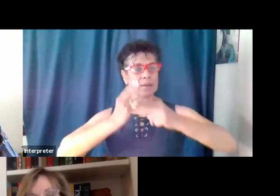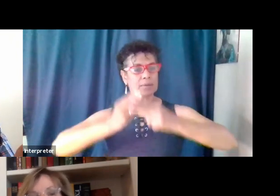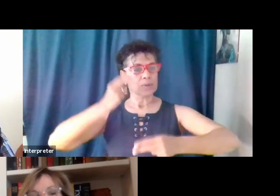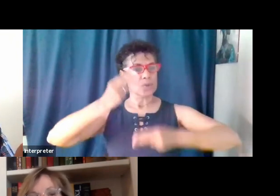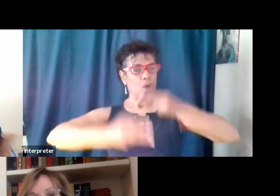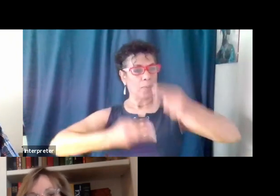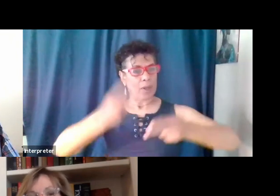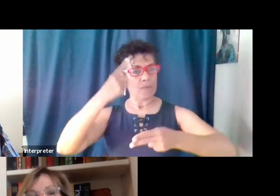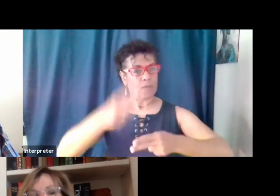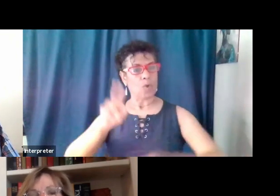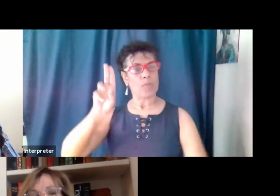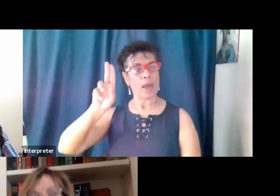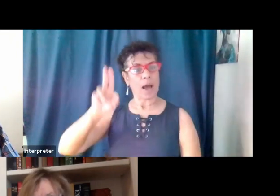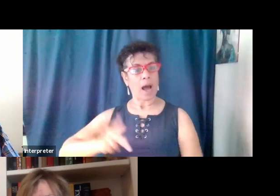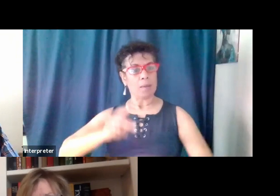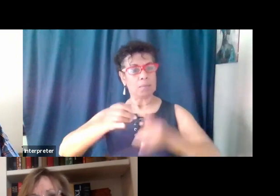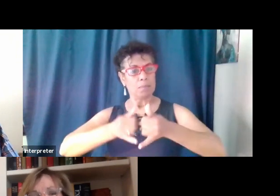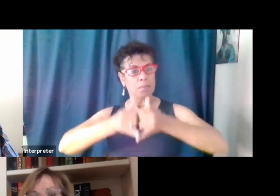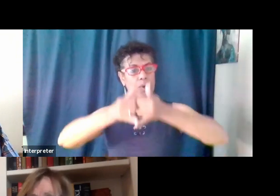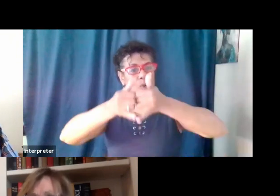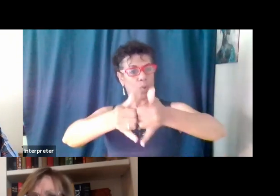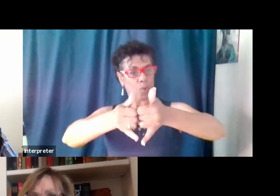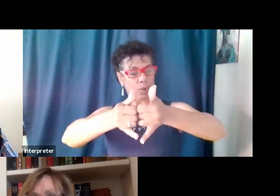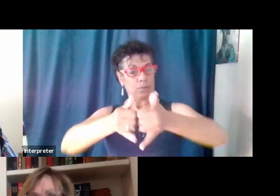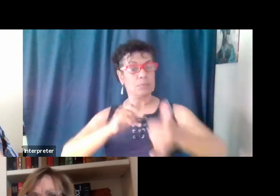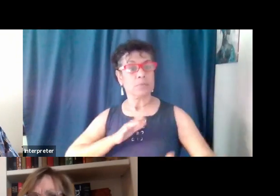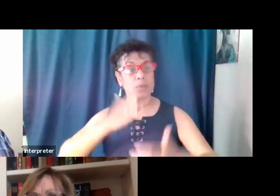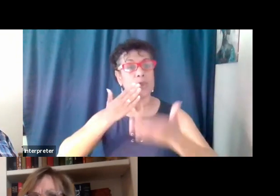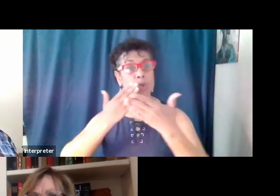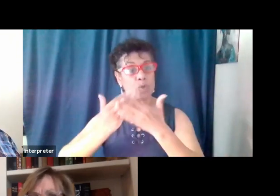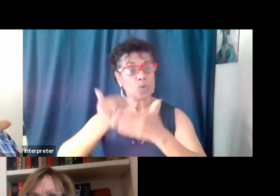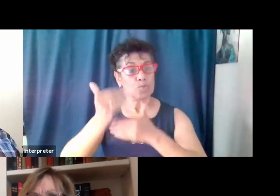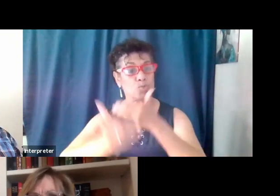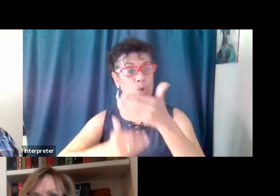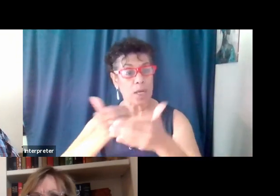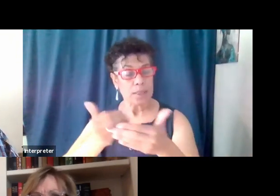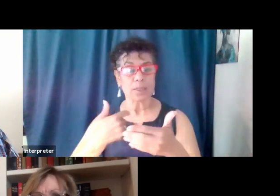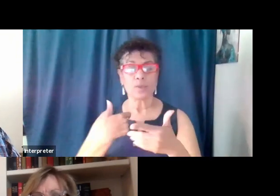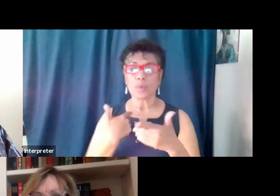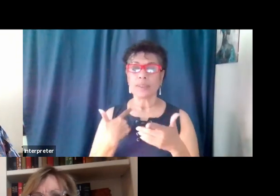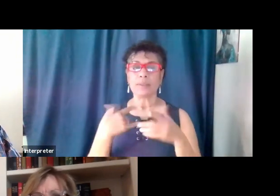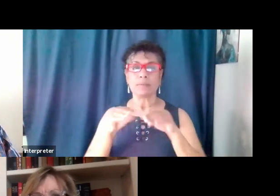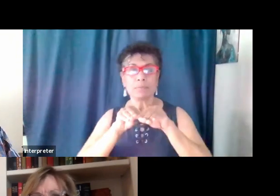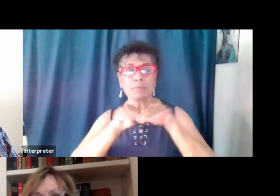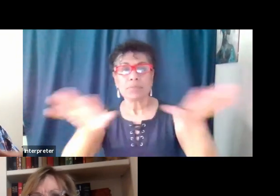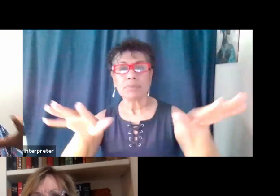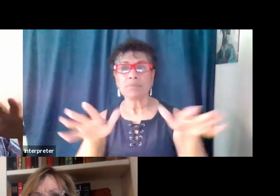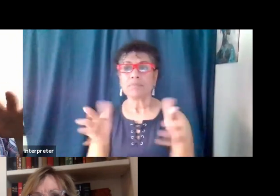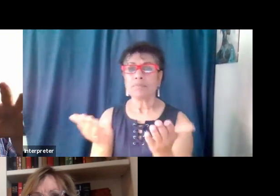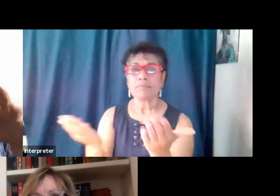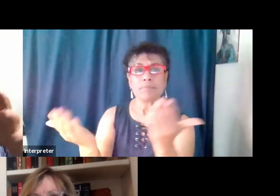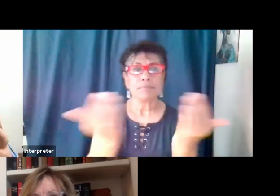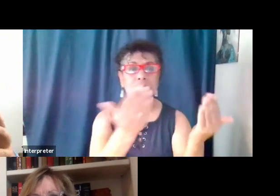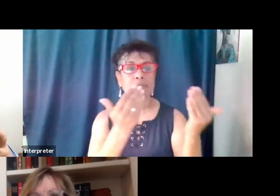the UP Award. It's been a pretty good process to get here. You know, we put out this call for organizations that